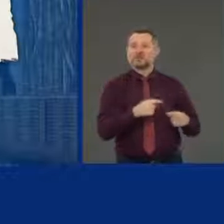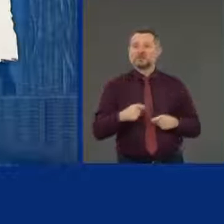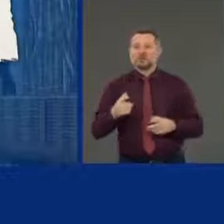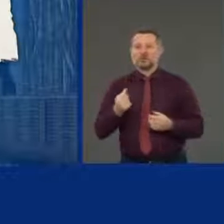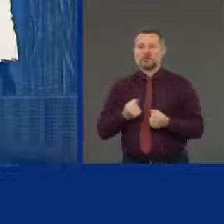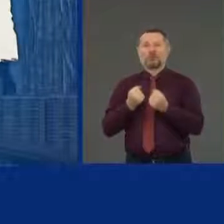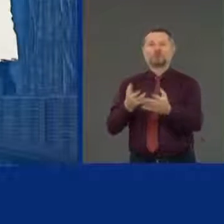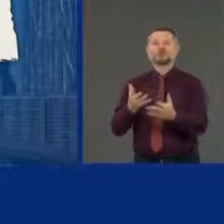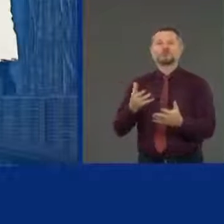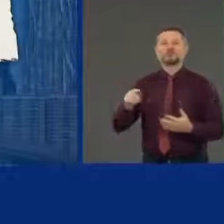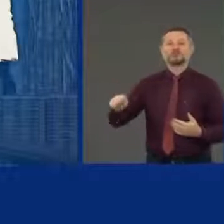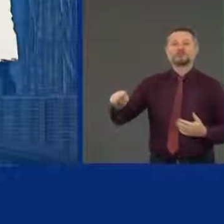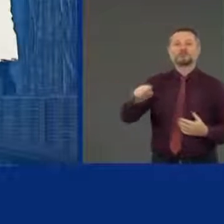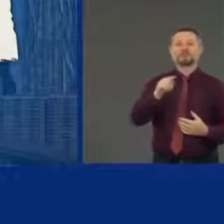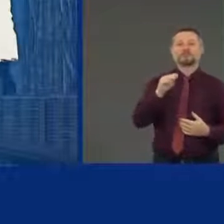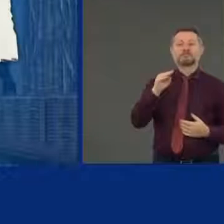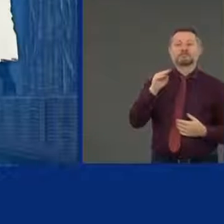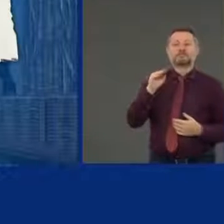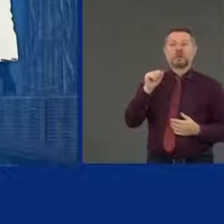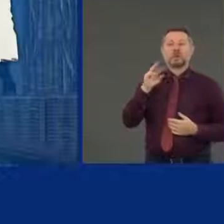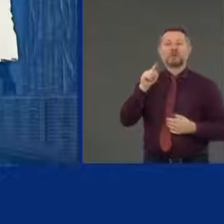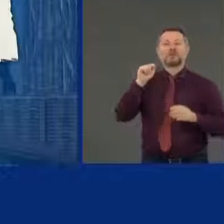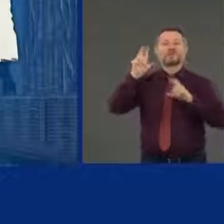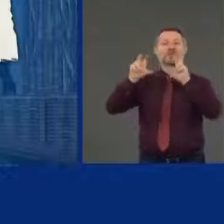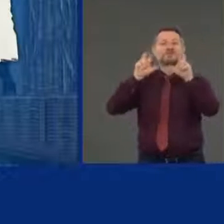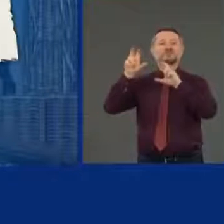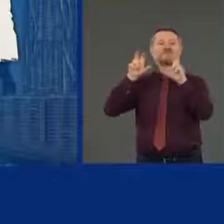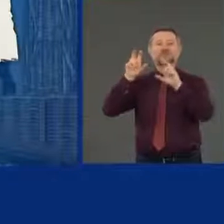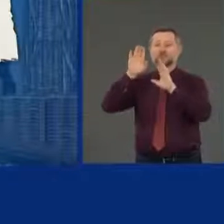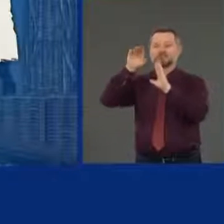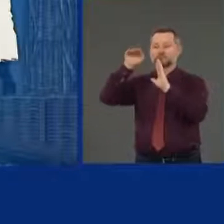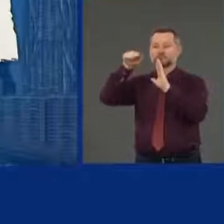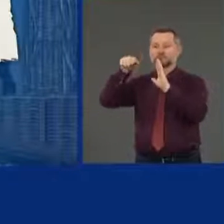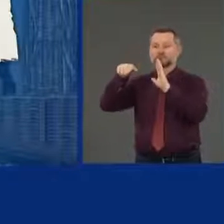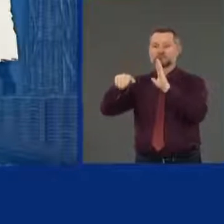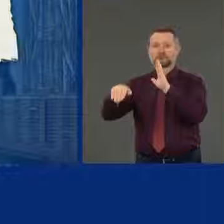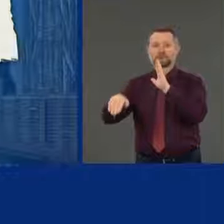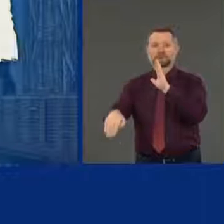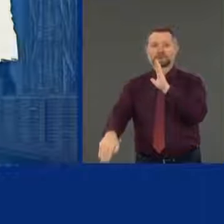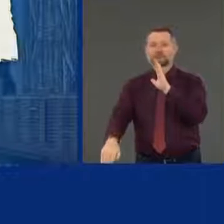market. And then the market actually